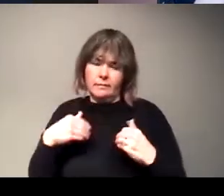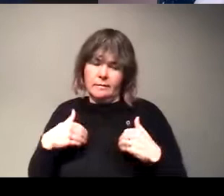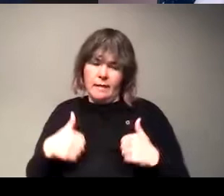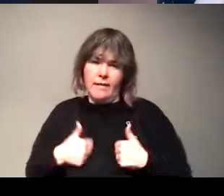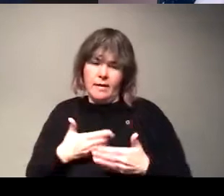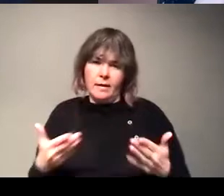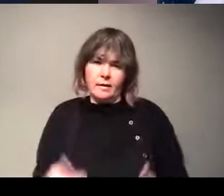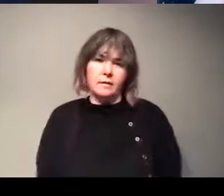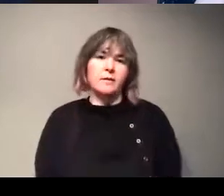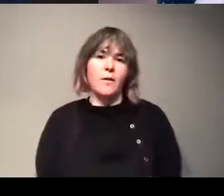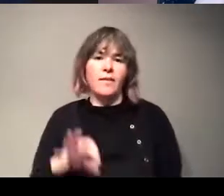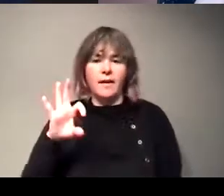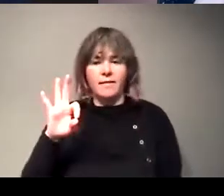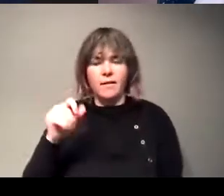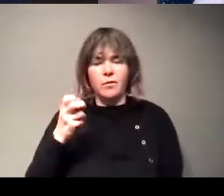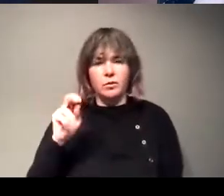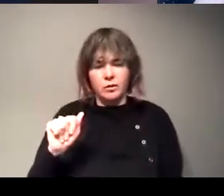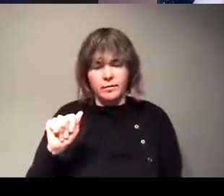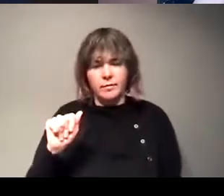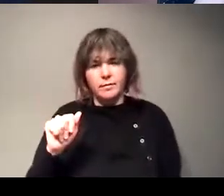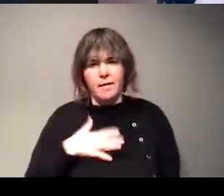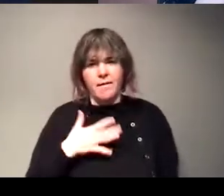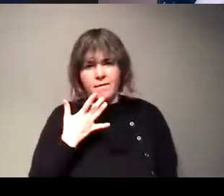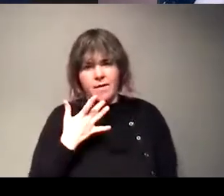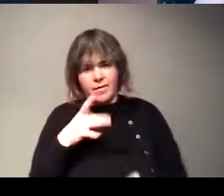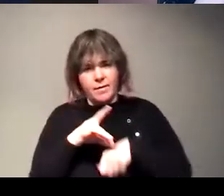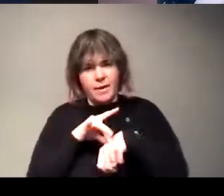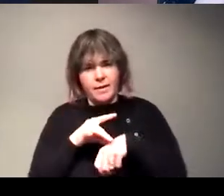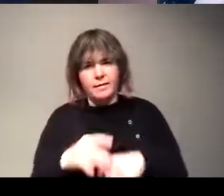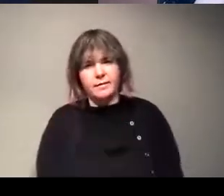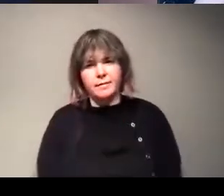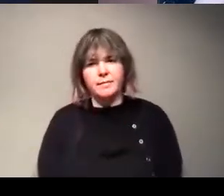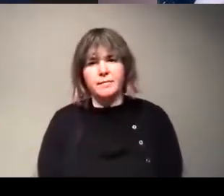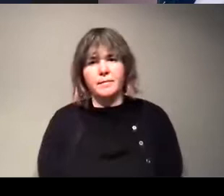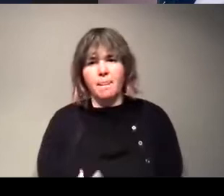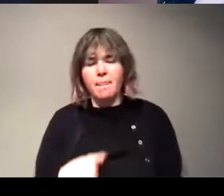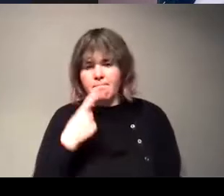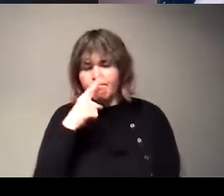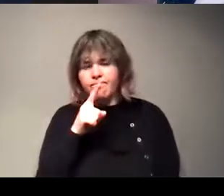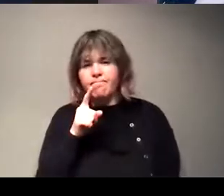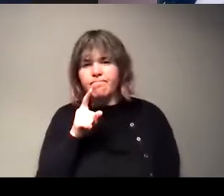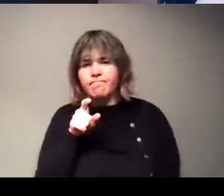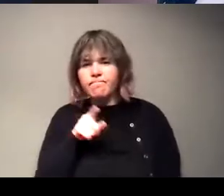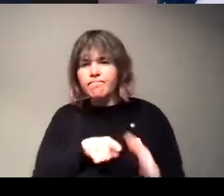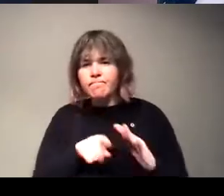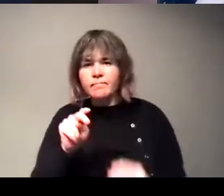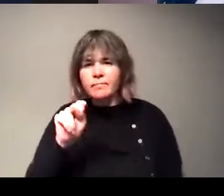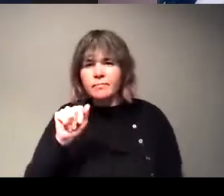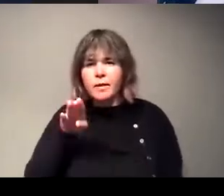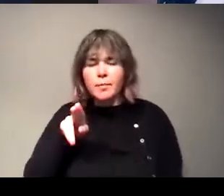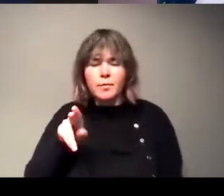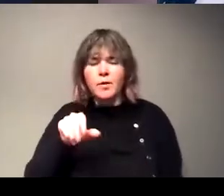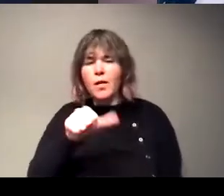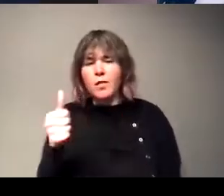I think Felucia is like my favorite planet, but there's a lot of, I'd like to, explore, Naboo and all the other ones also,